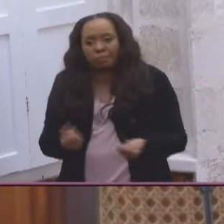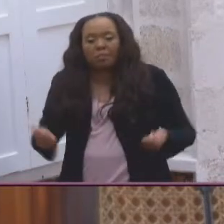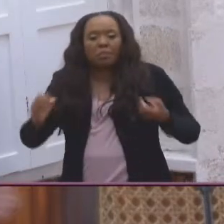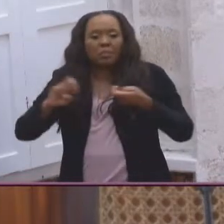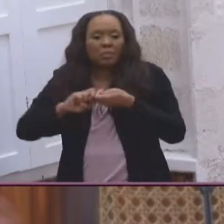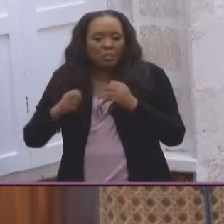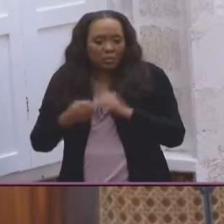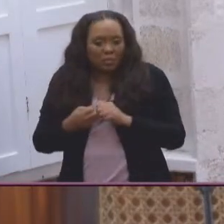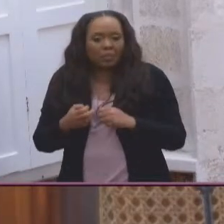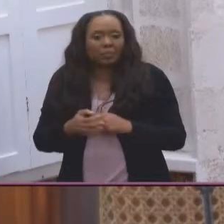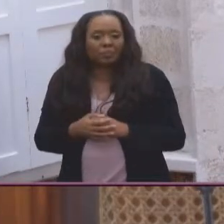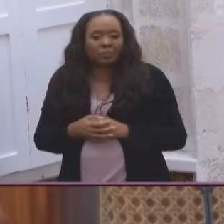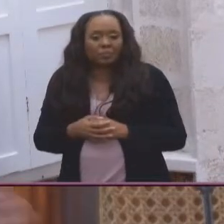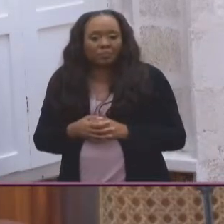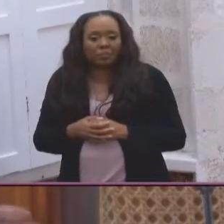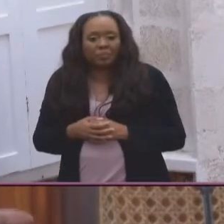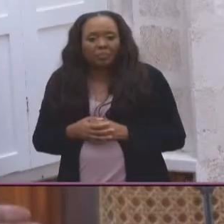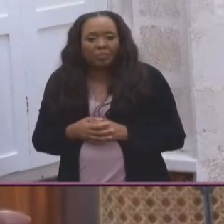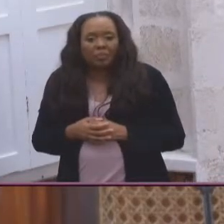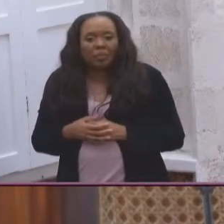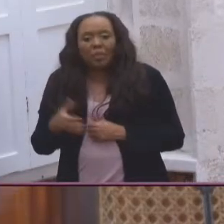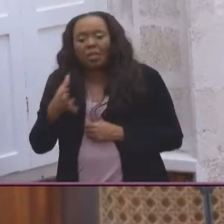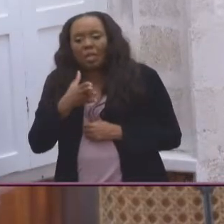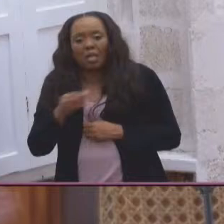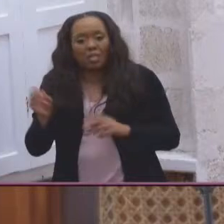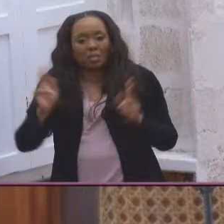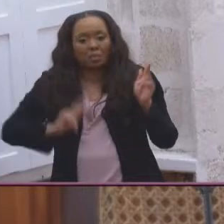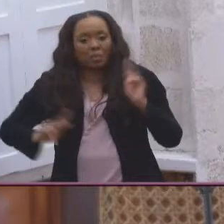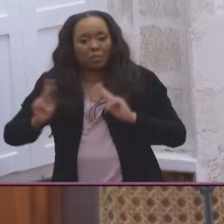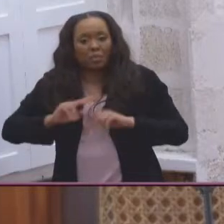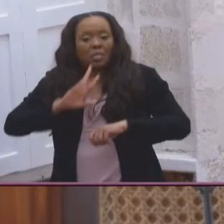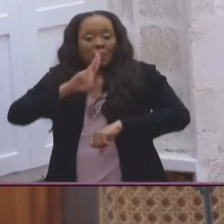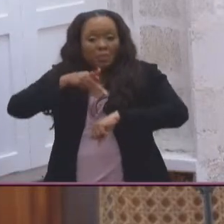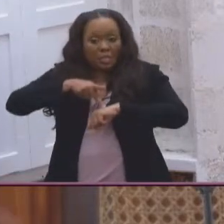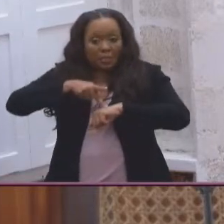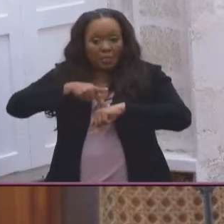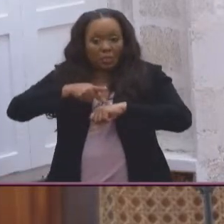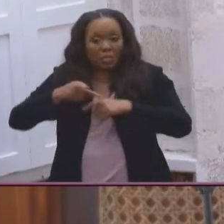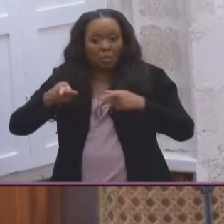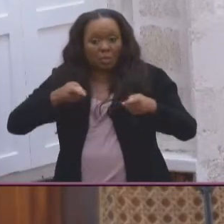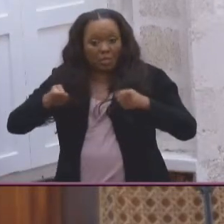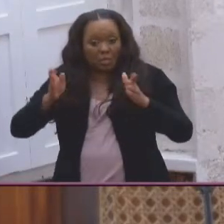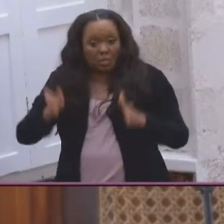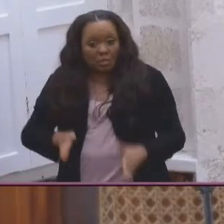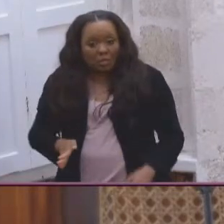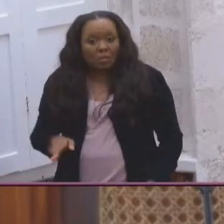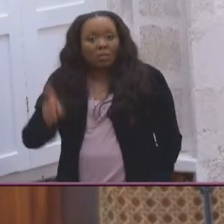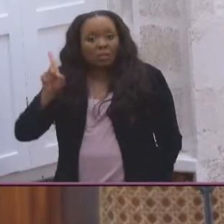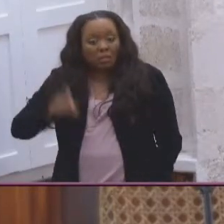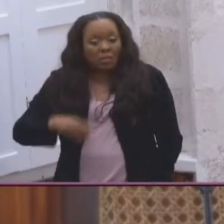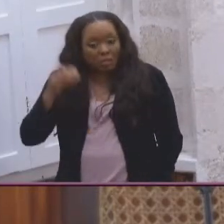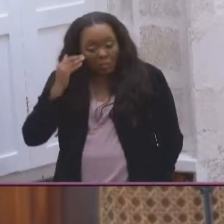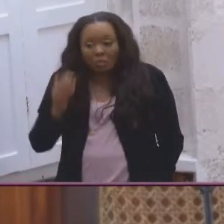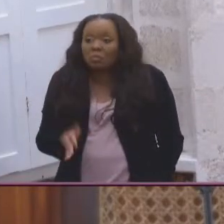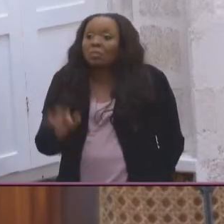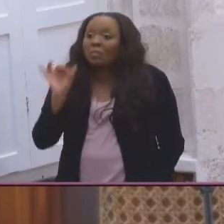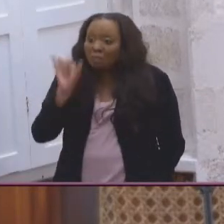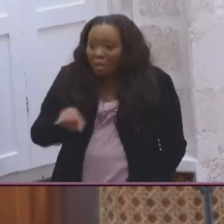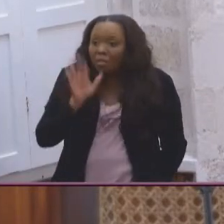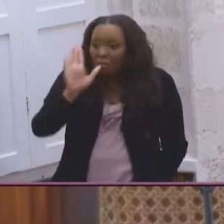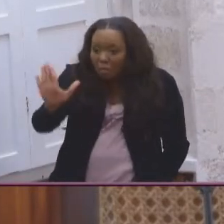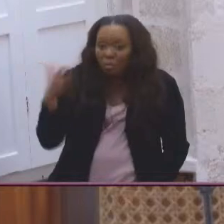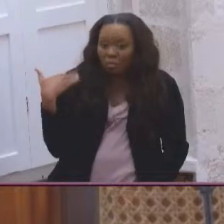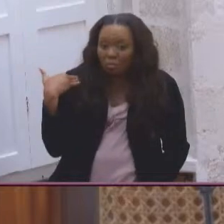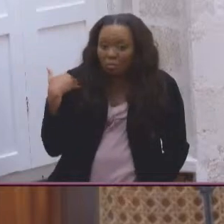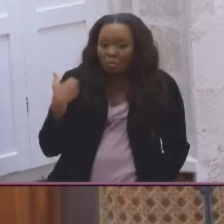And heads who are the managers, principals who are the managers, need to be told that this is part of what they are to use